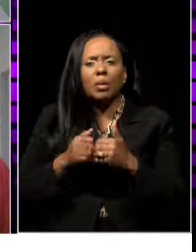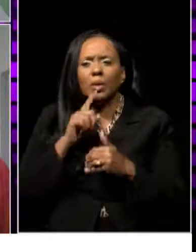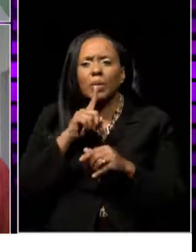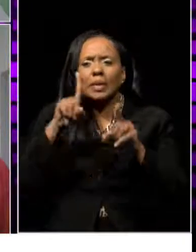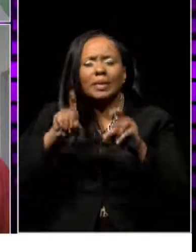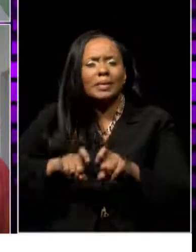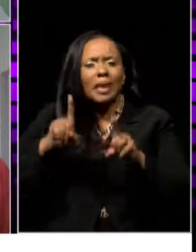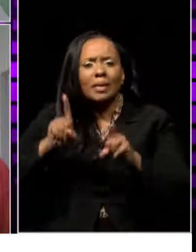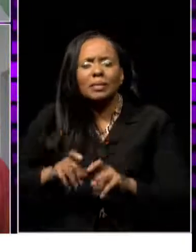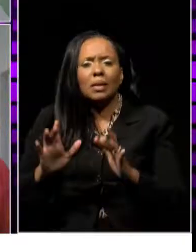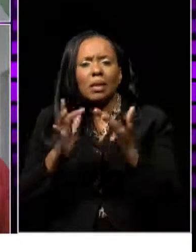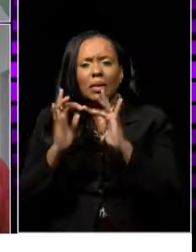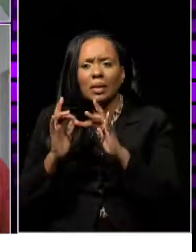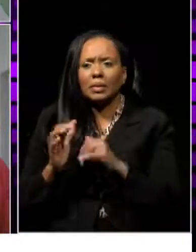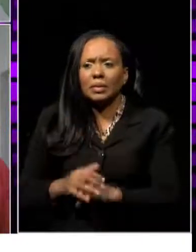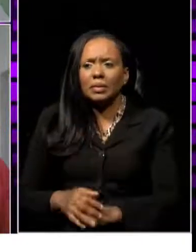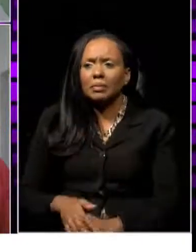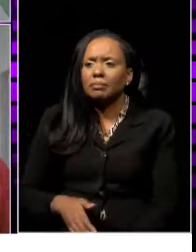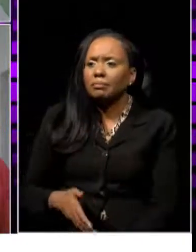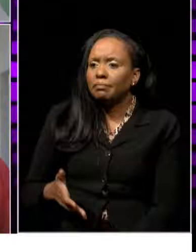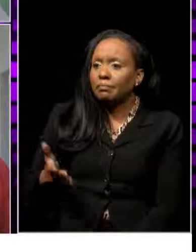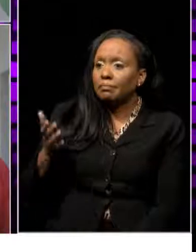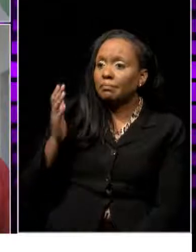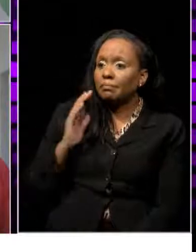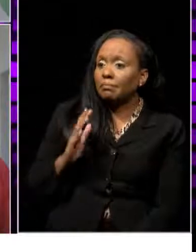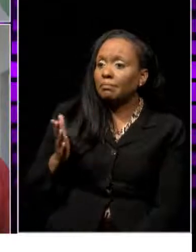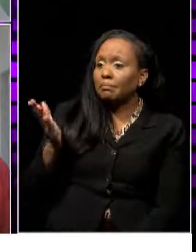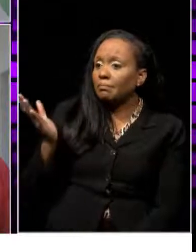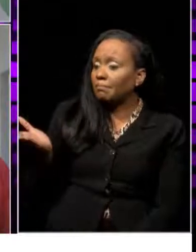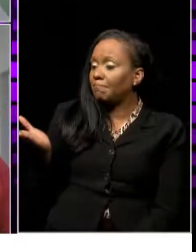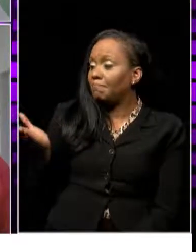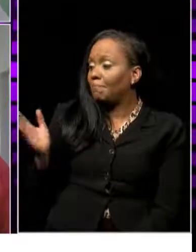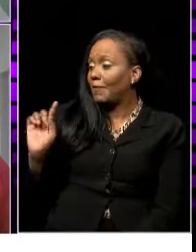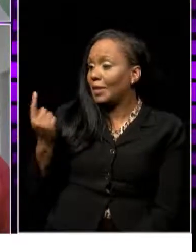can start with Mr. Hoyt.